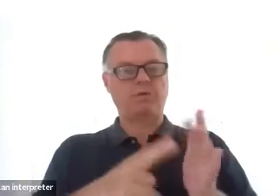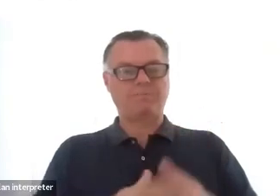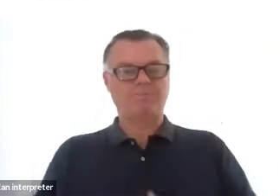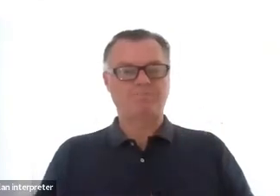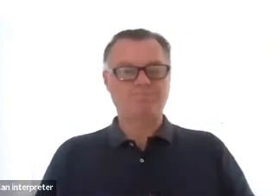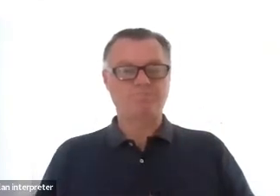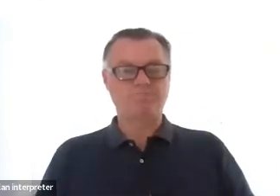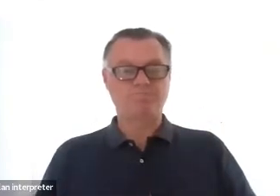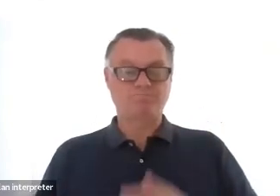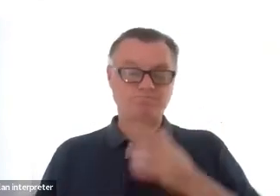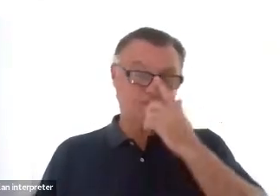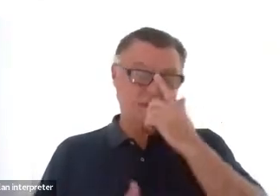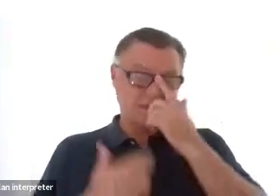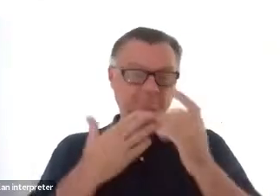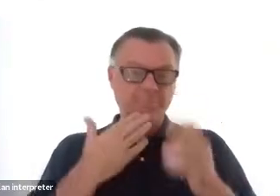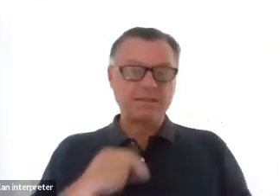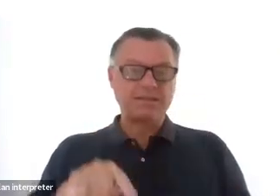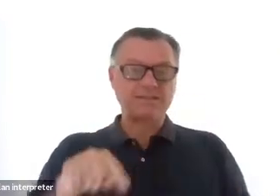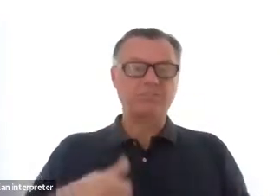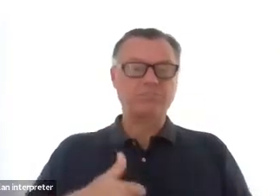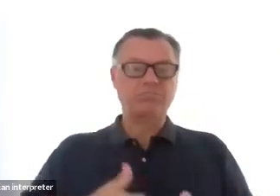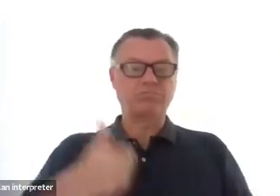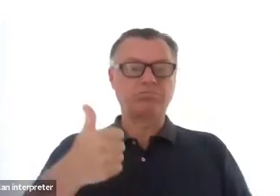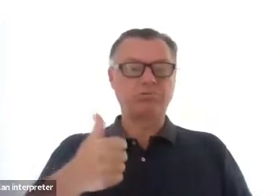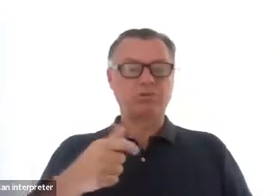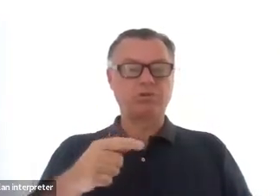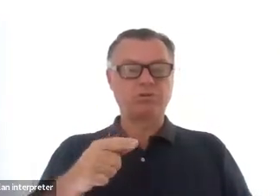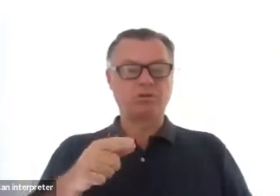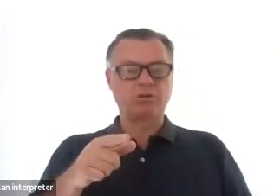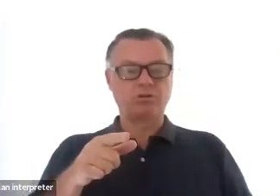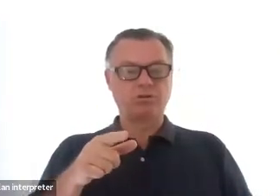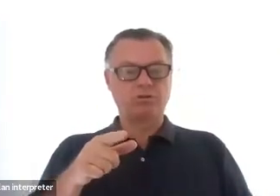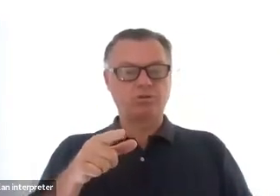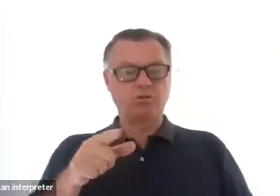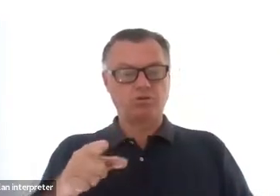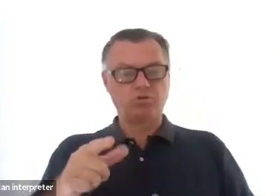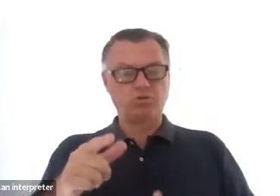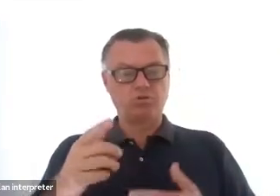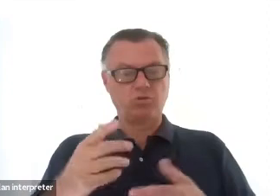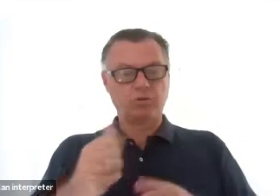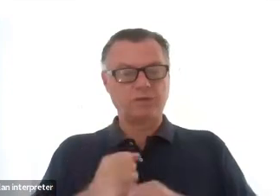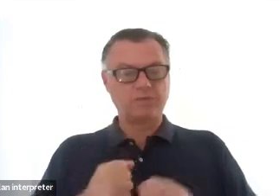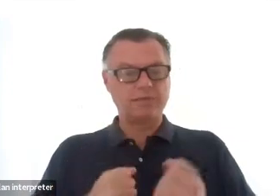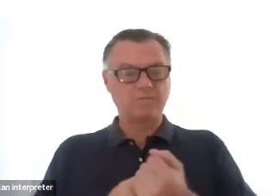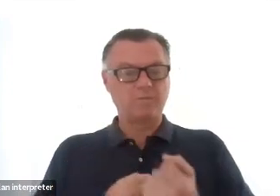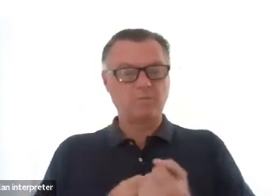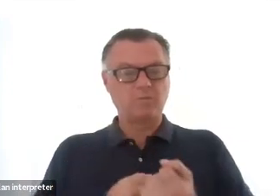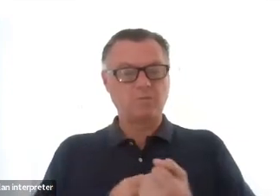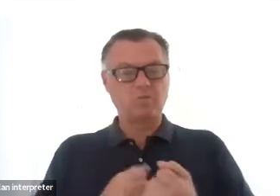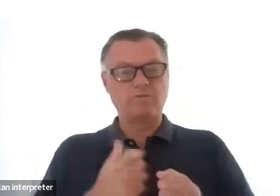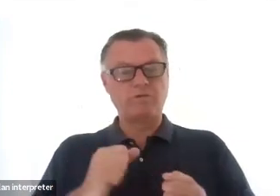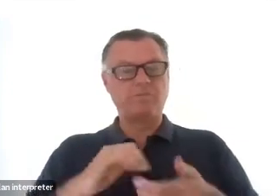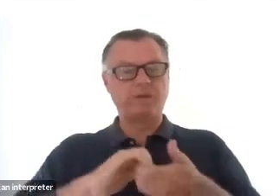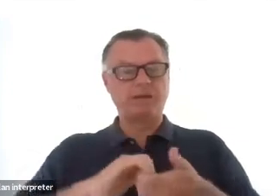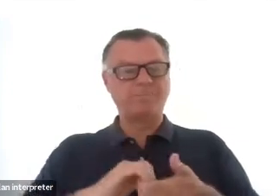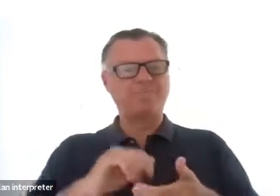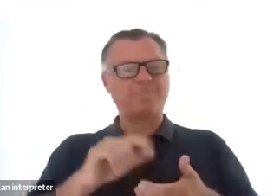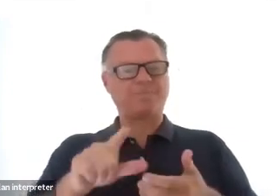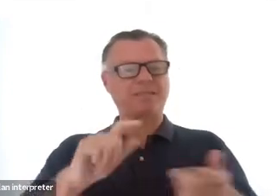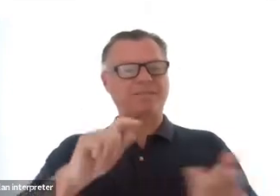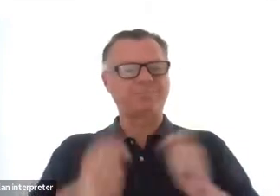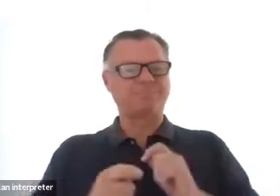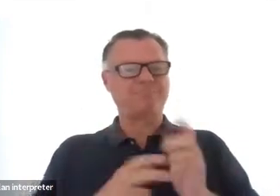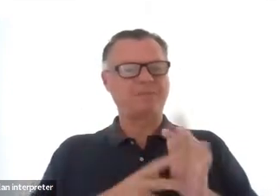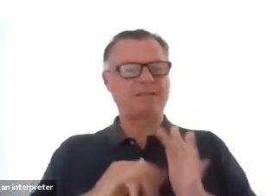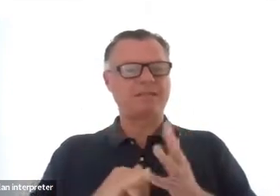So raise your virtual hands or give me a thumbs up if you've had to fight the system just to access support. These founders are rebuilding the scaffolding of the NDIS and